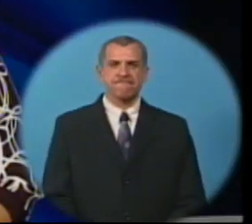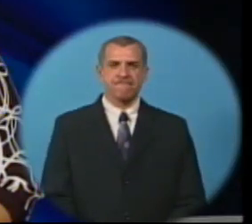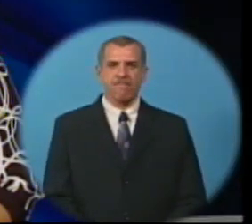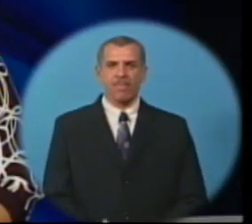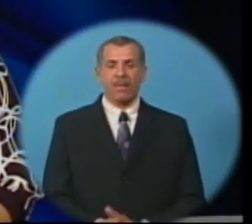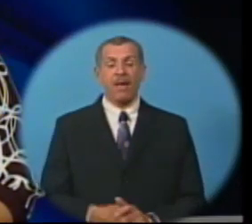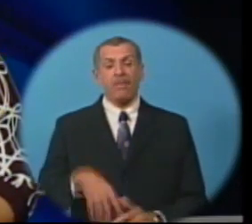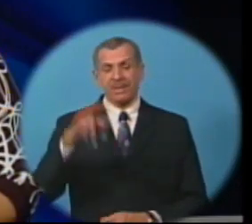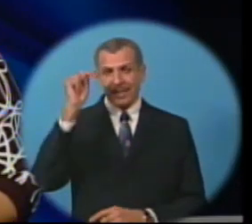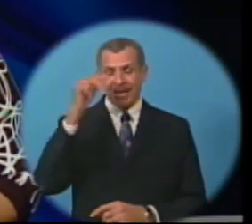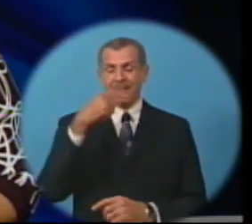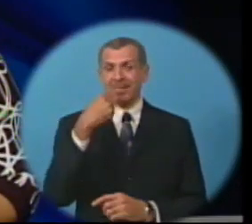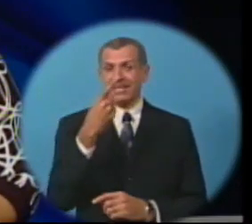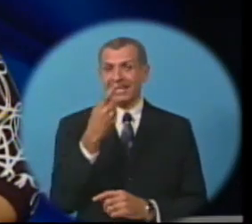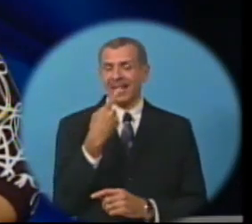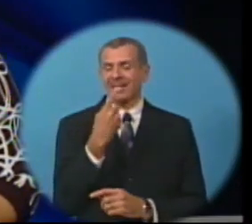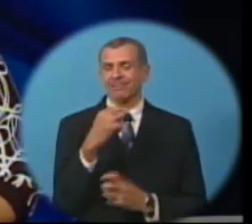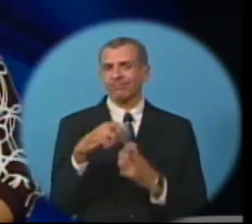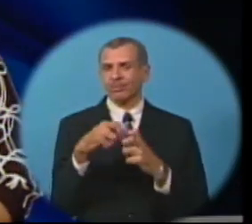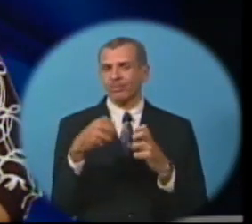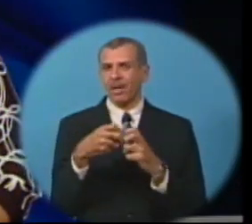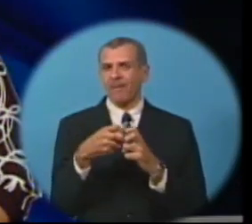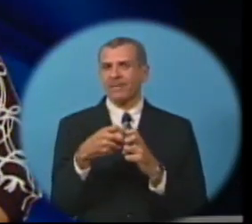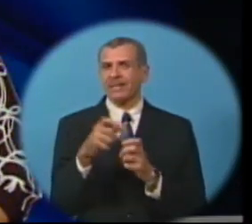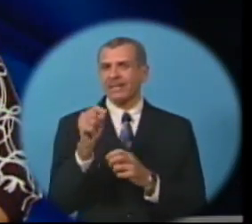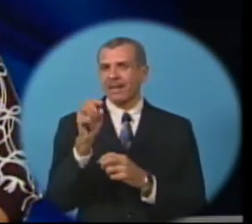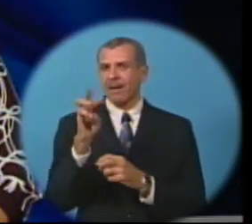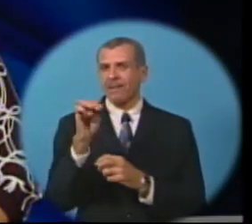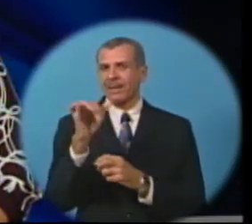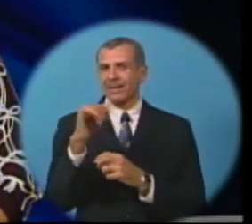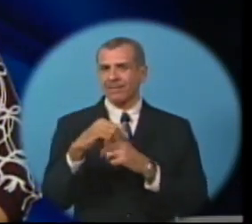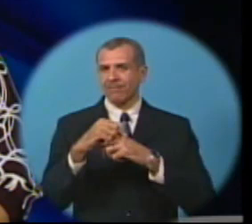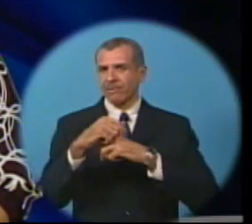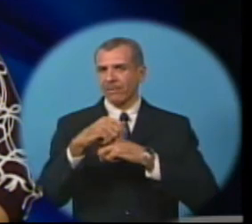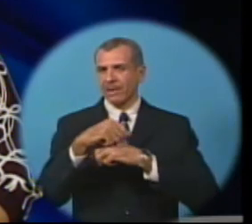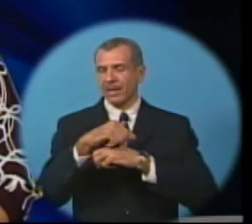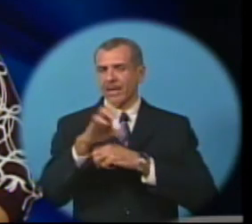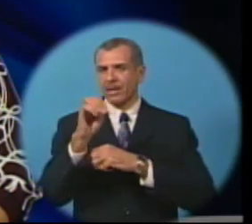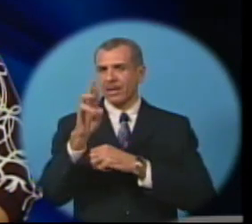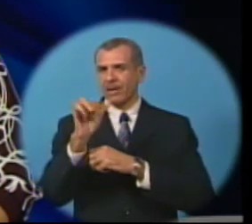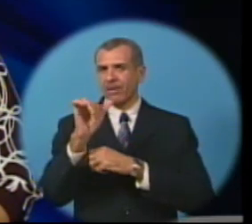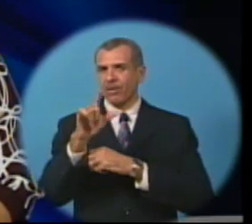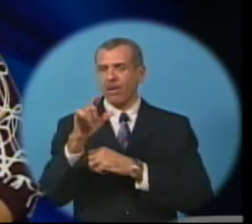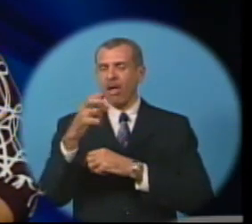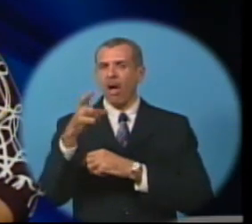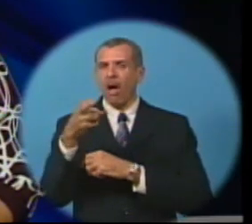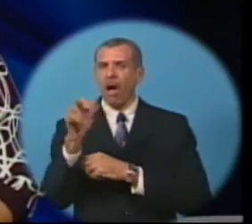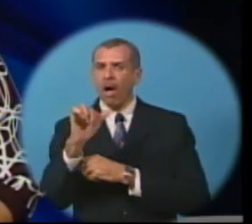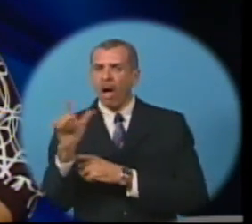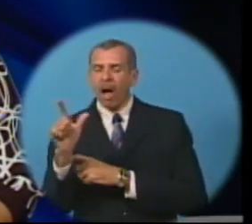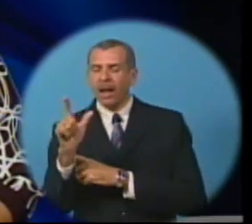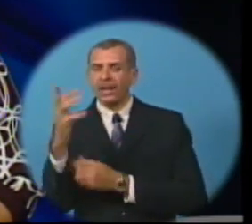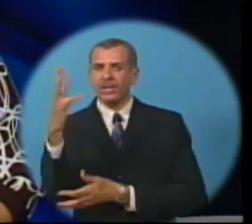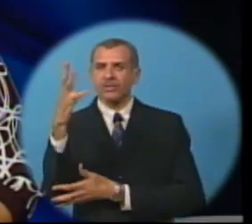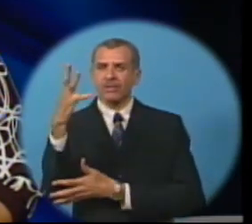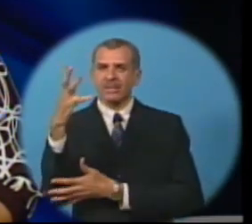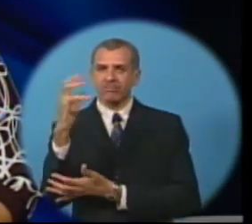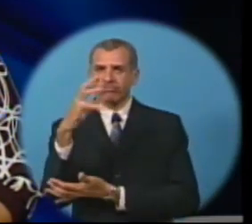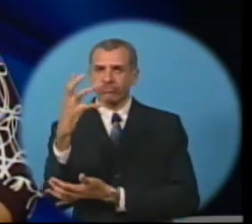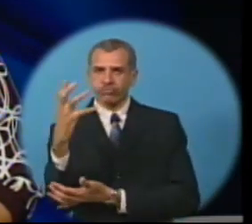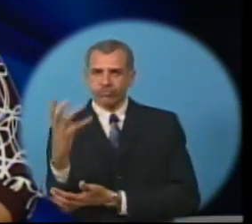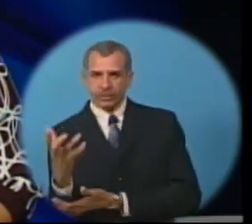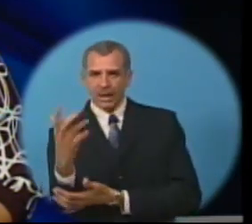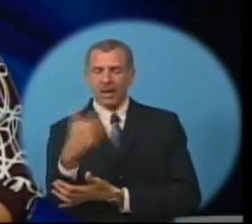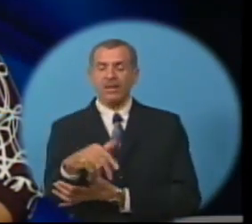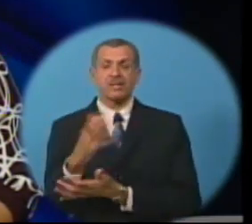Mr. Neblett says there is a serious problem of termites and drainage at Drill Hall, which destroys the root system of trees, some of which are 30 to